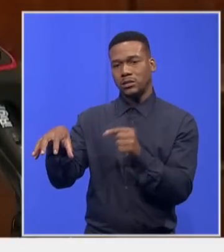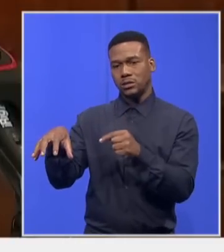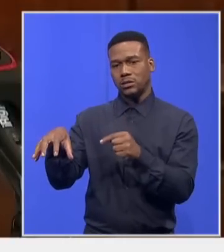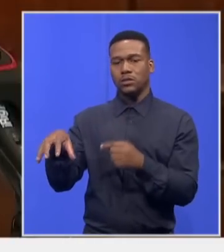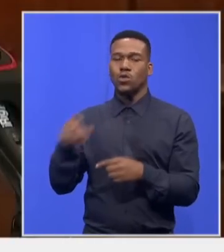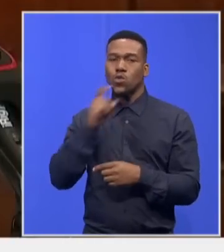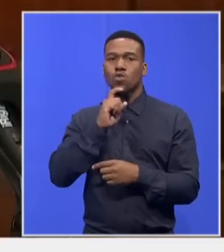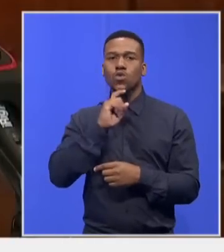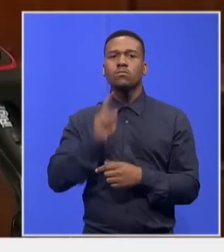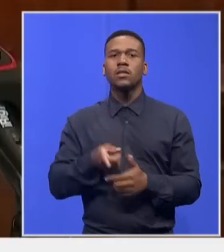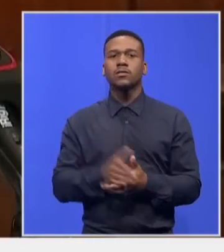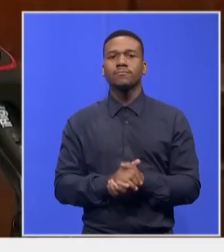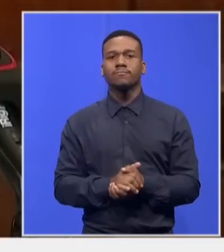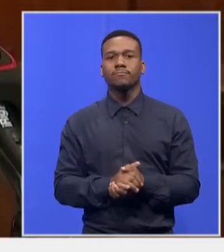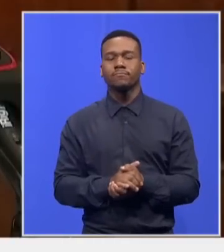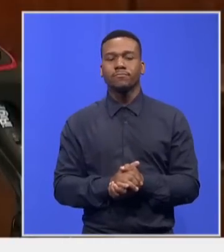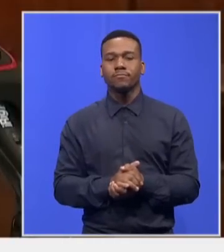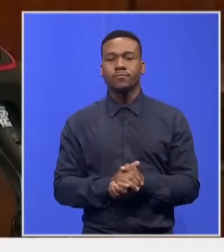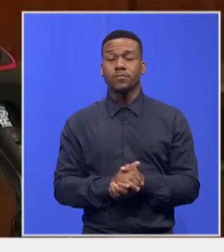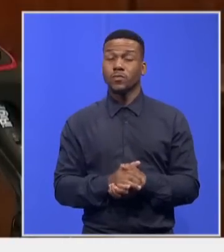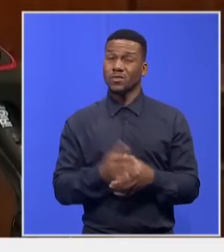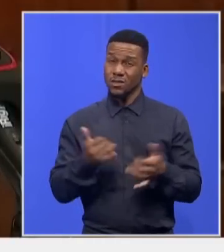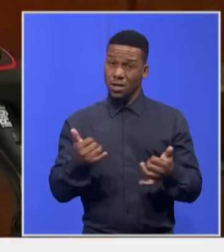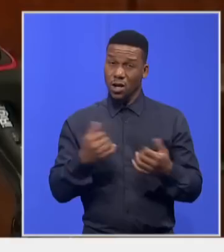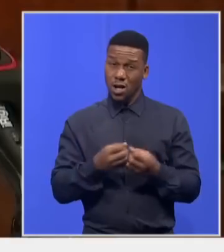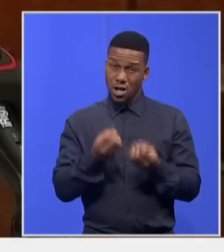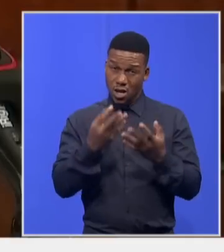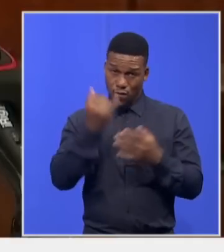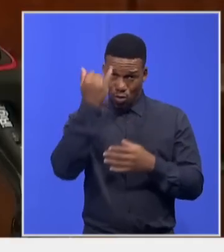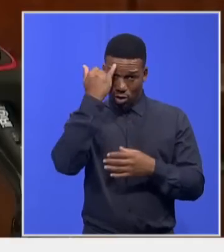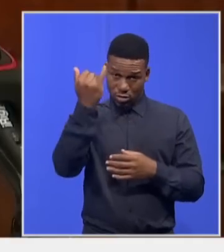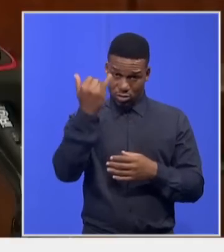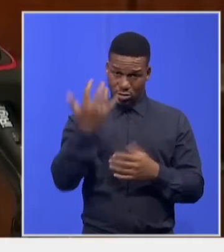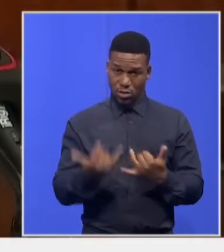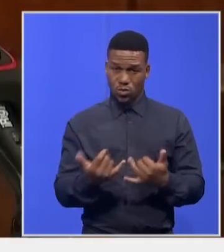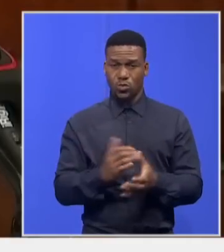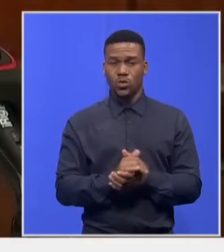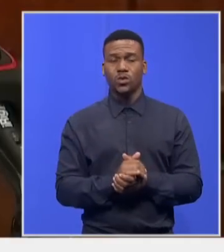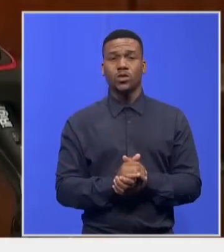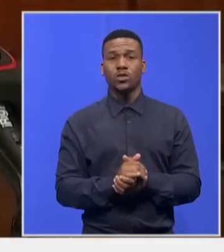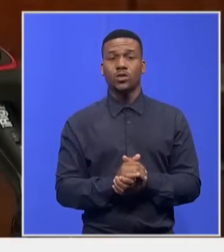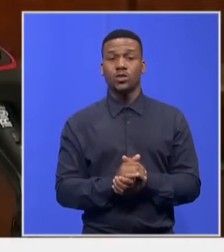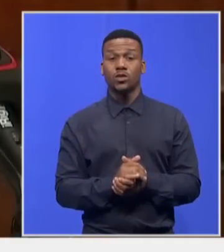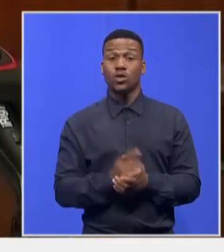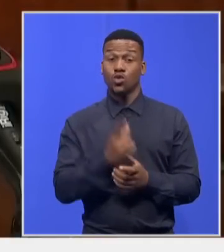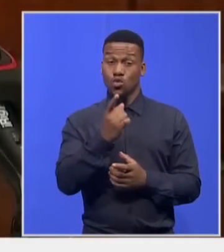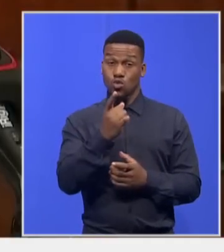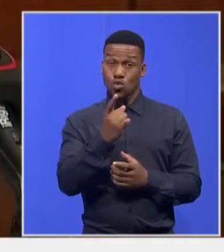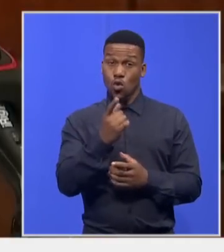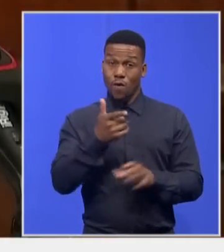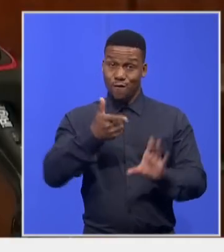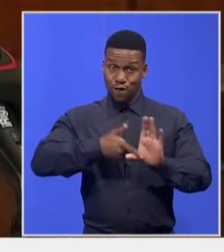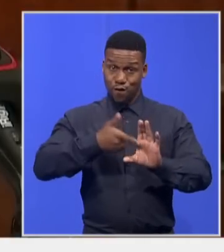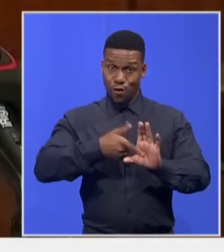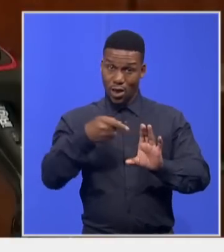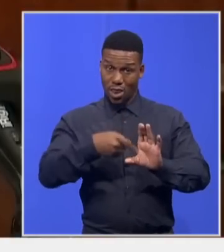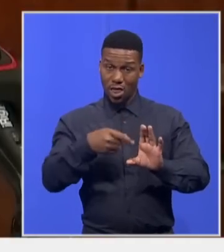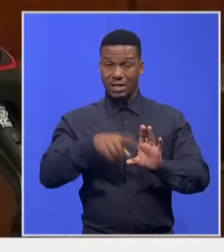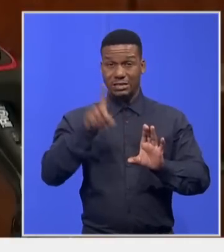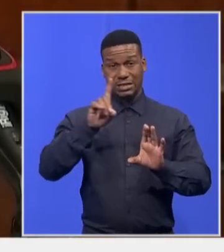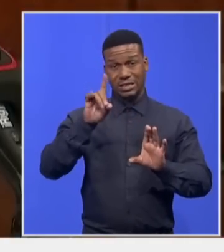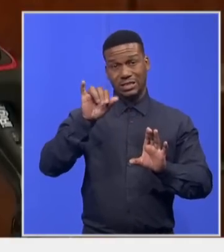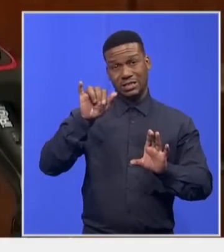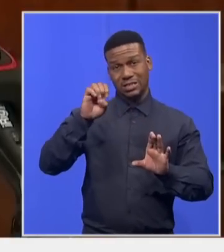generators. So let me just give you a sense. When you burn this fuel, this diesel,